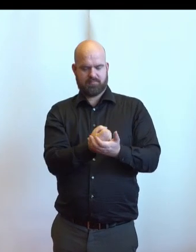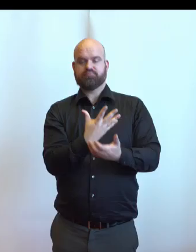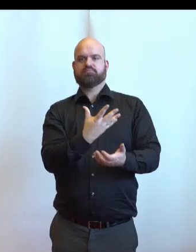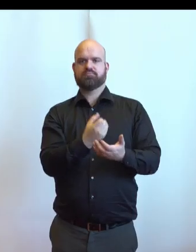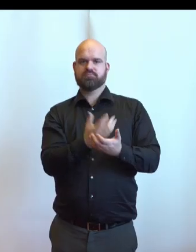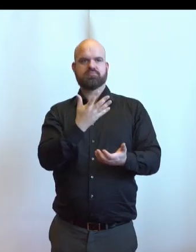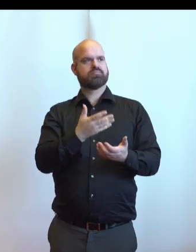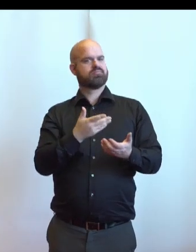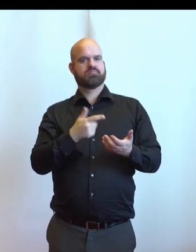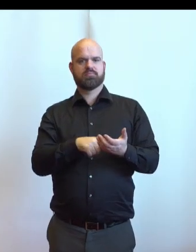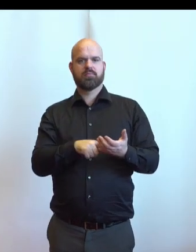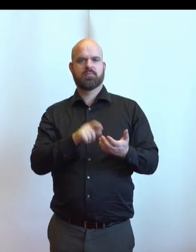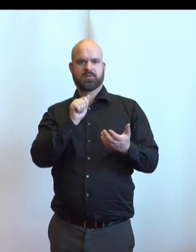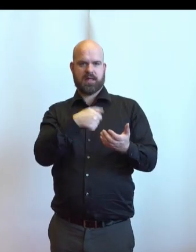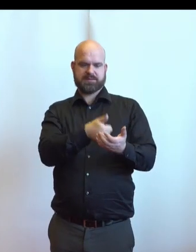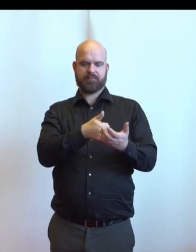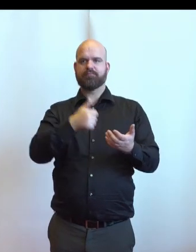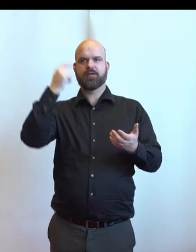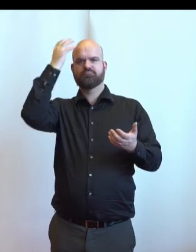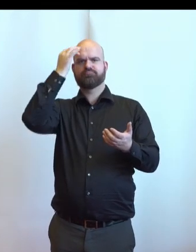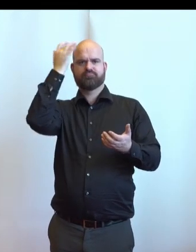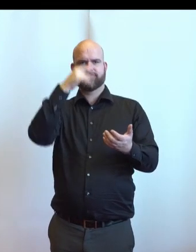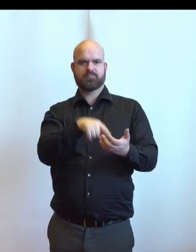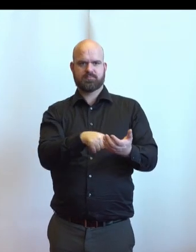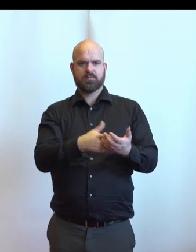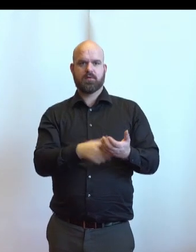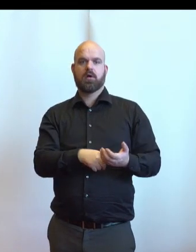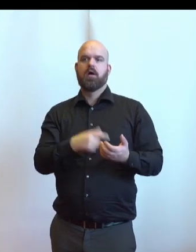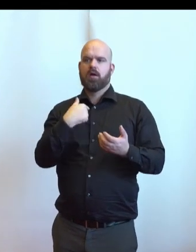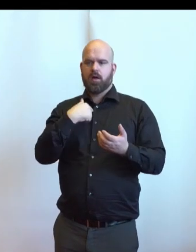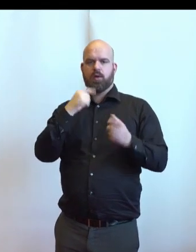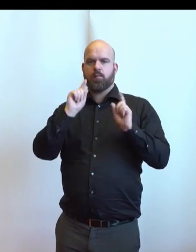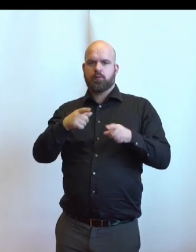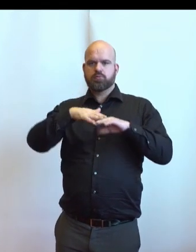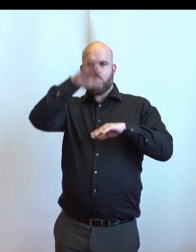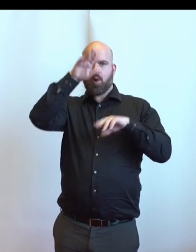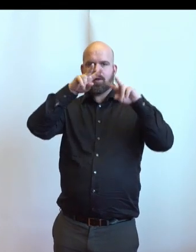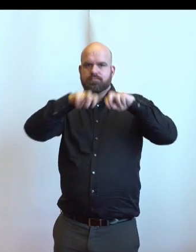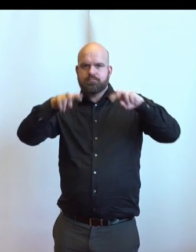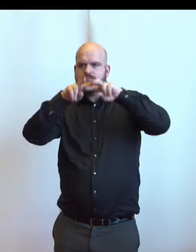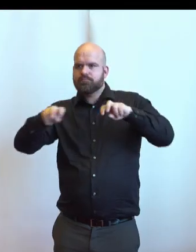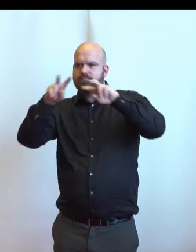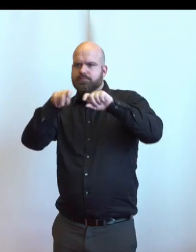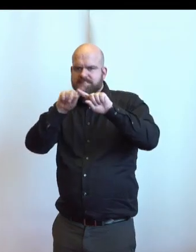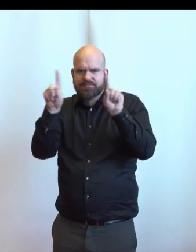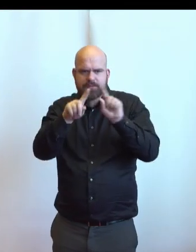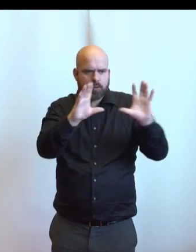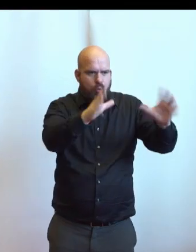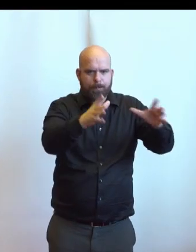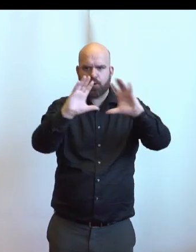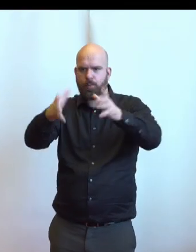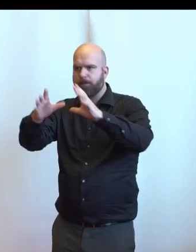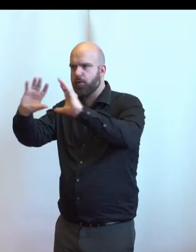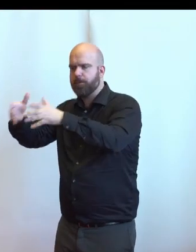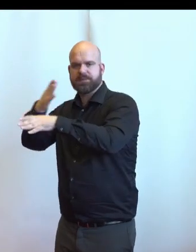going to take a long time before it works for everyone. So because there are so many categories of people. But to your point, the